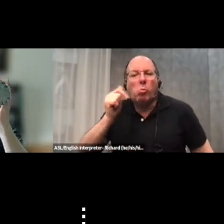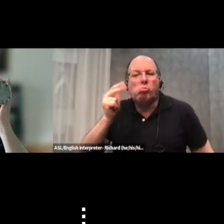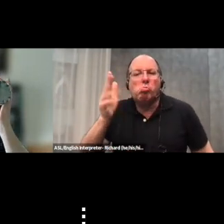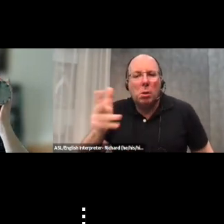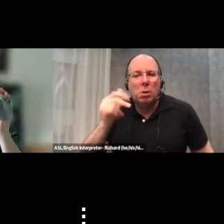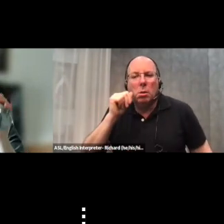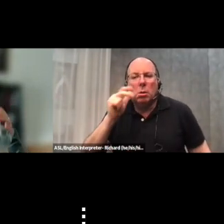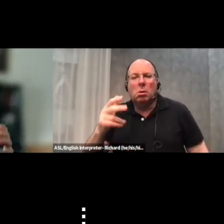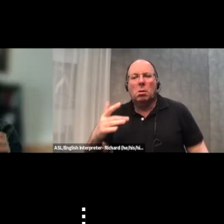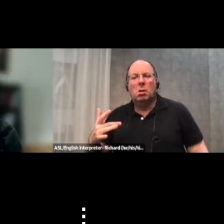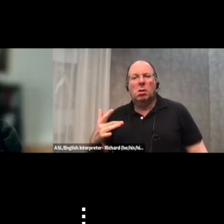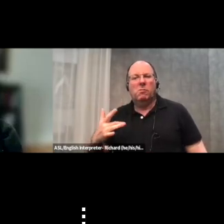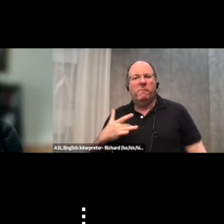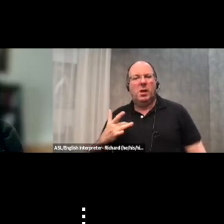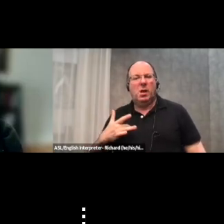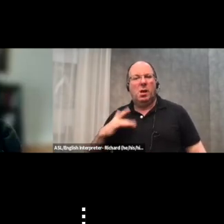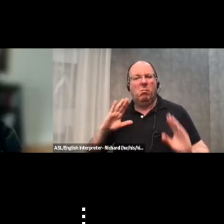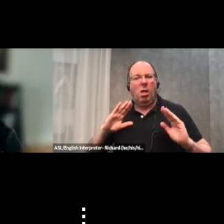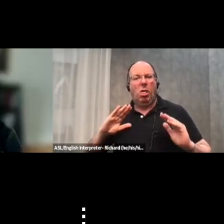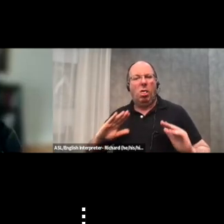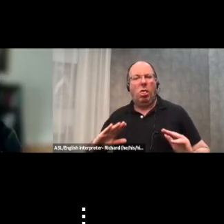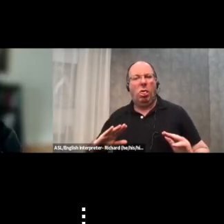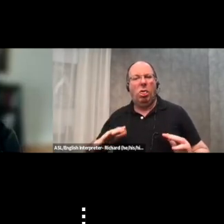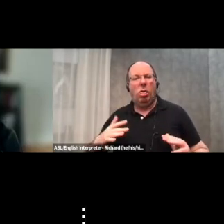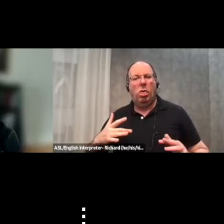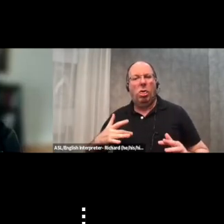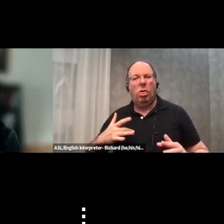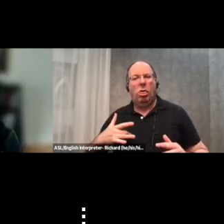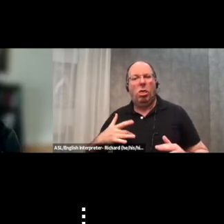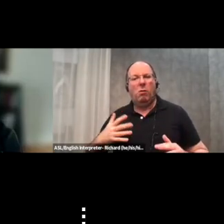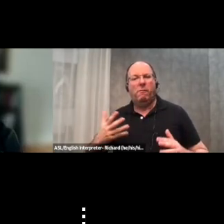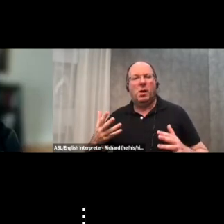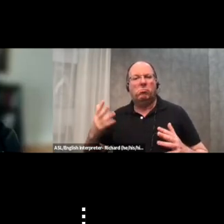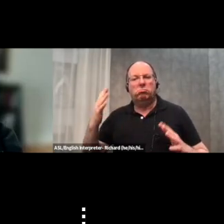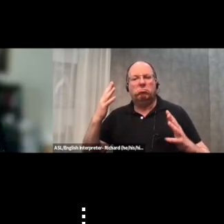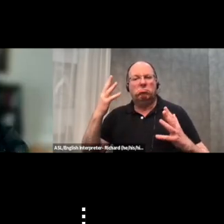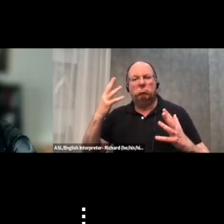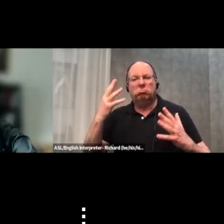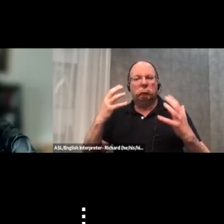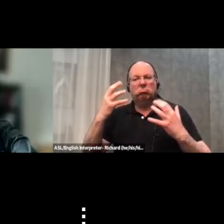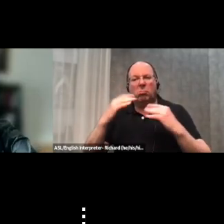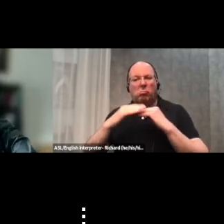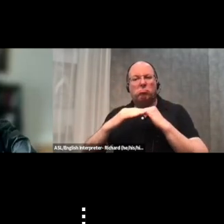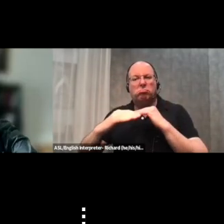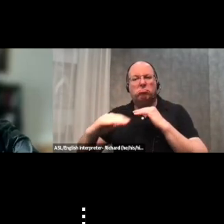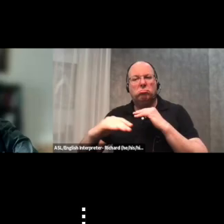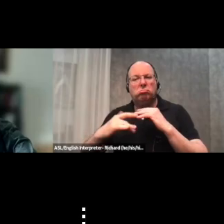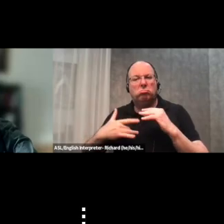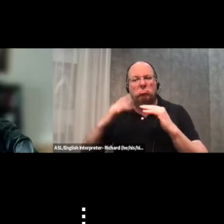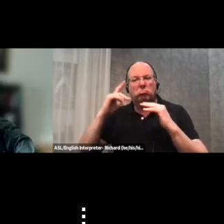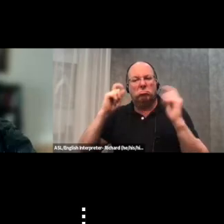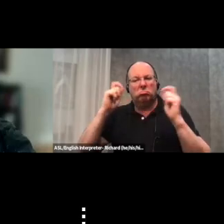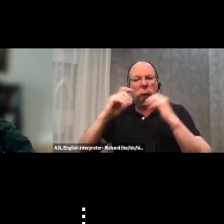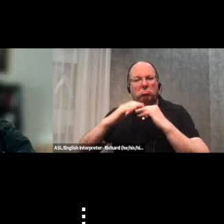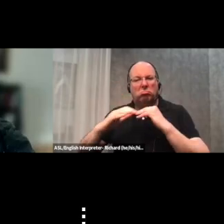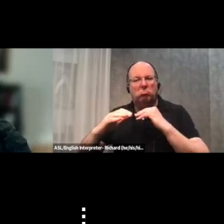mood drop or a low affect overall for a couple of days. So I do think it would be important to focus on the general